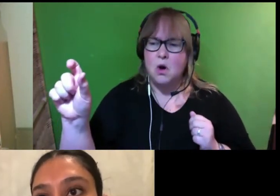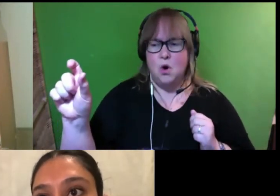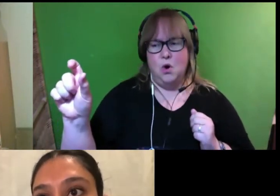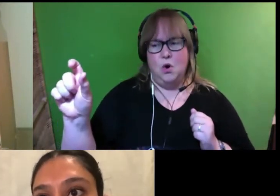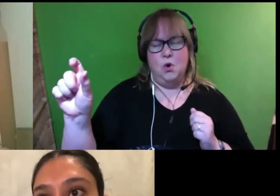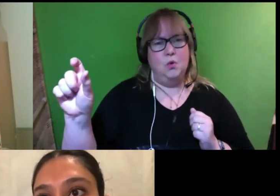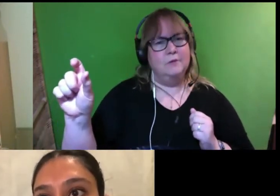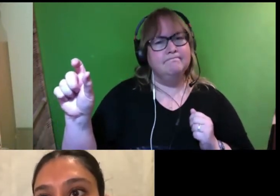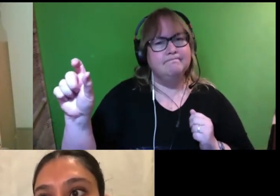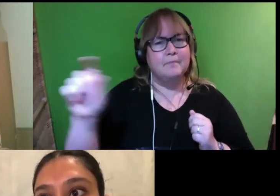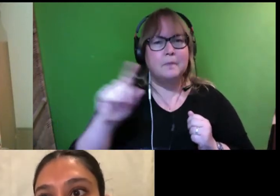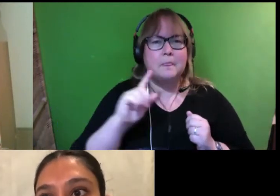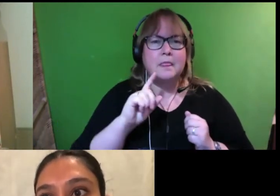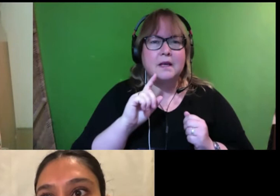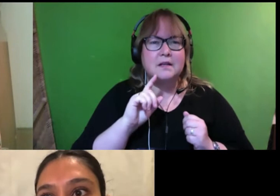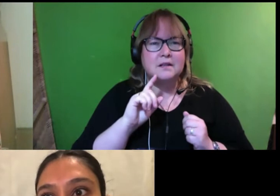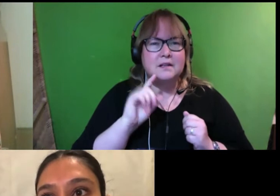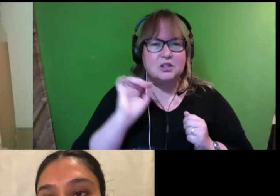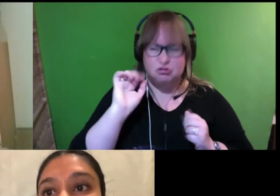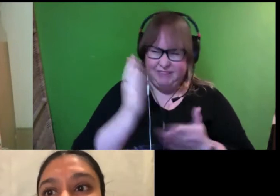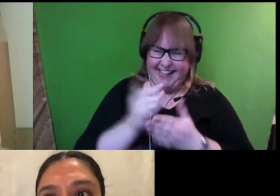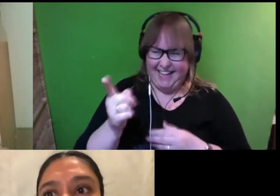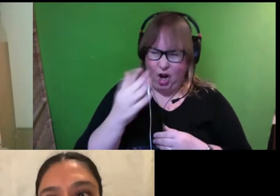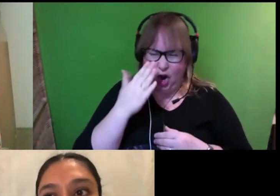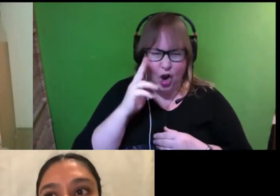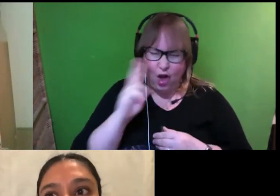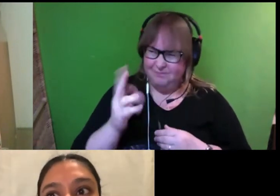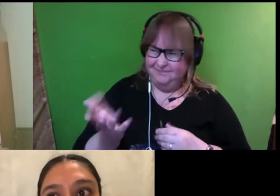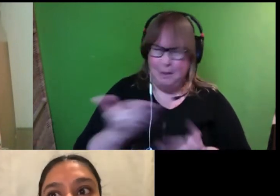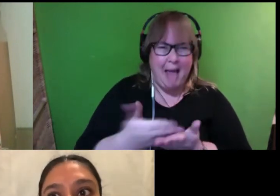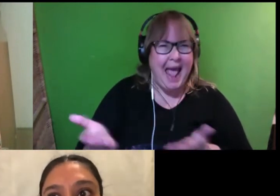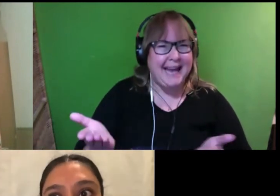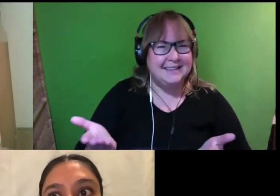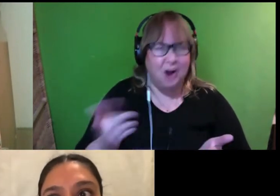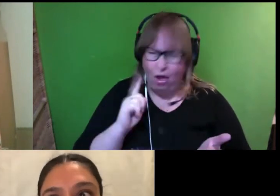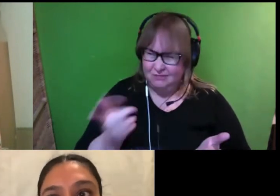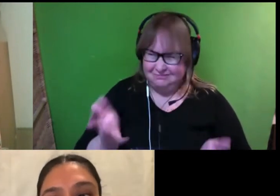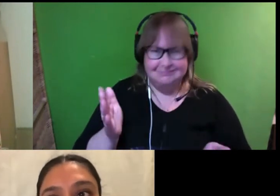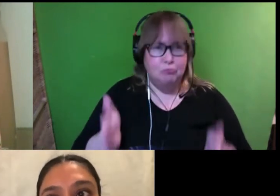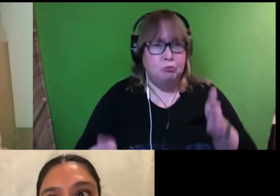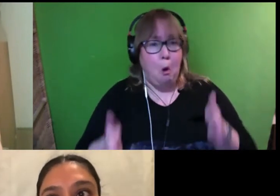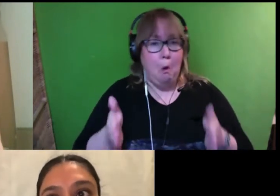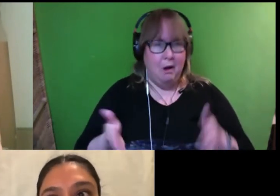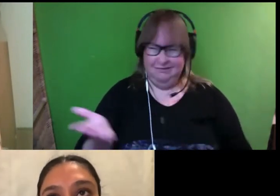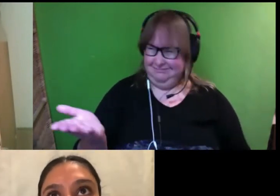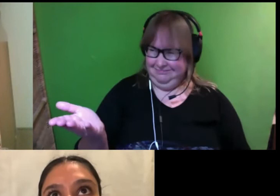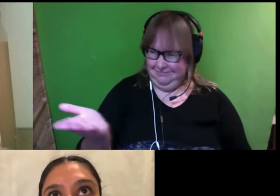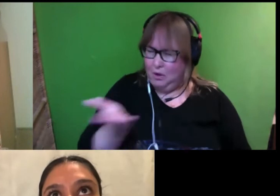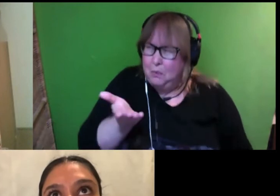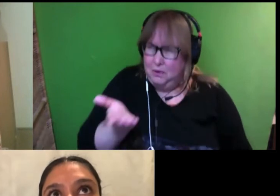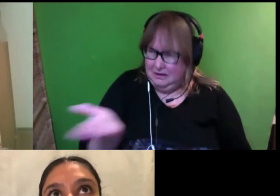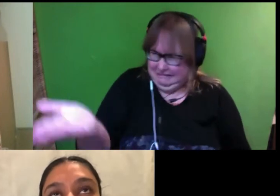I think we established it was quite mechanic. Yeah, the way that they talked about it, it